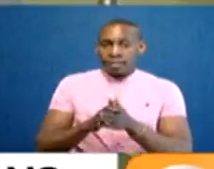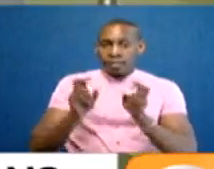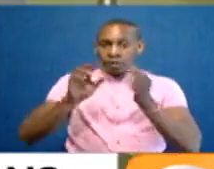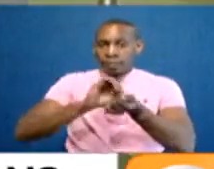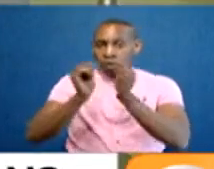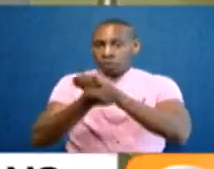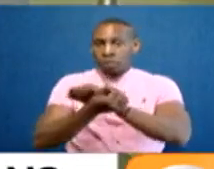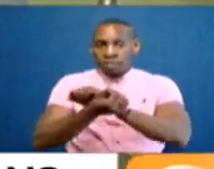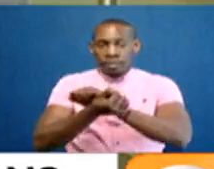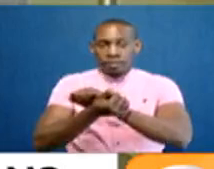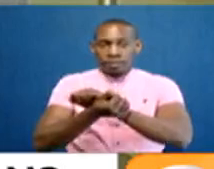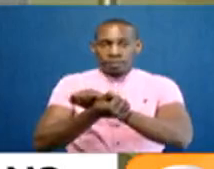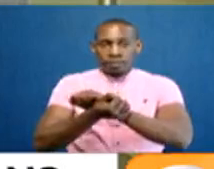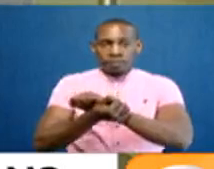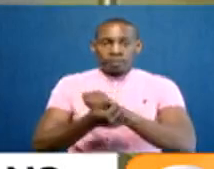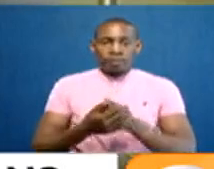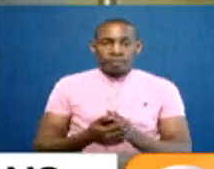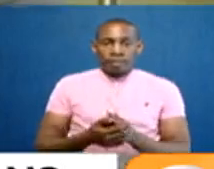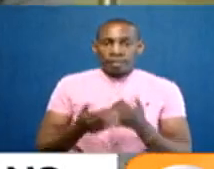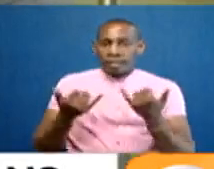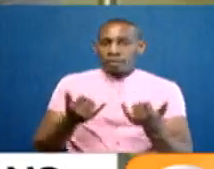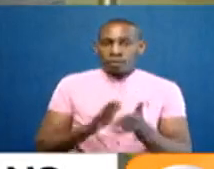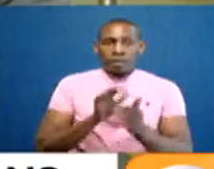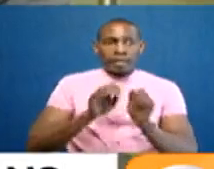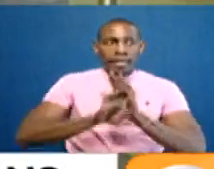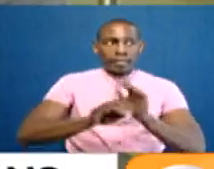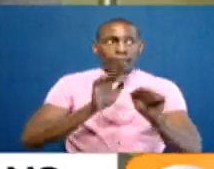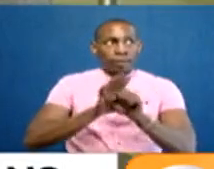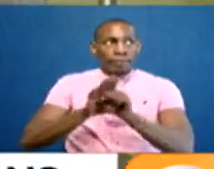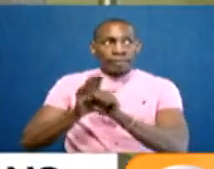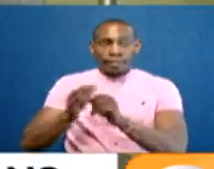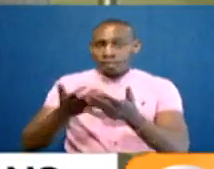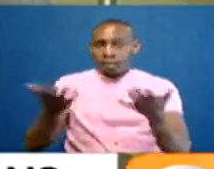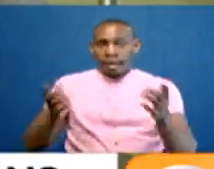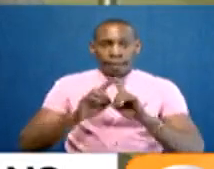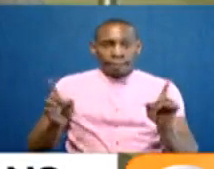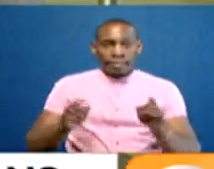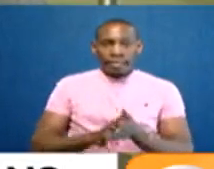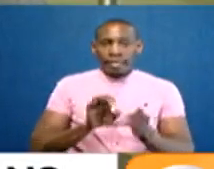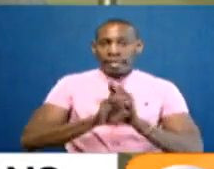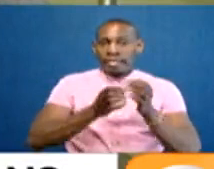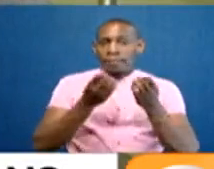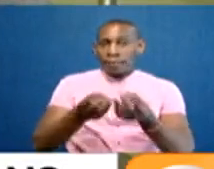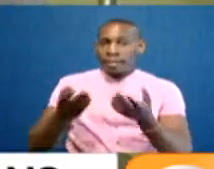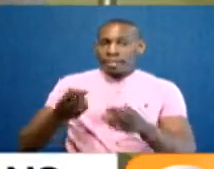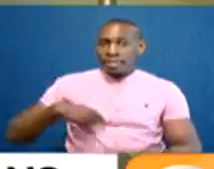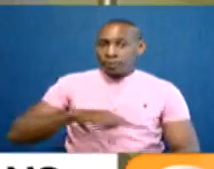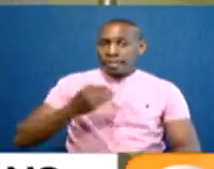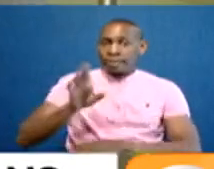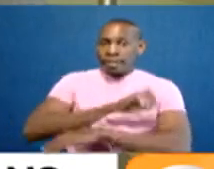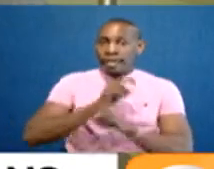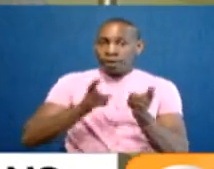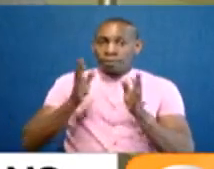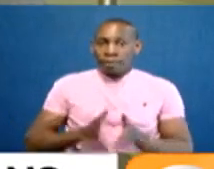or it's out of the accurate time when it was shared. So we have so many examples that are out there, but many of them, it's us, everyday